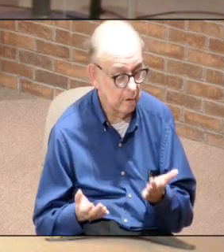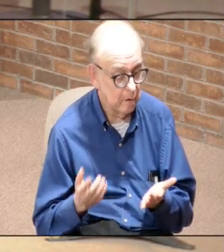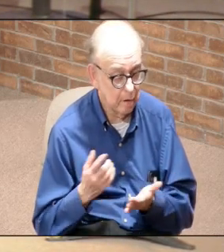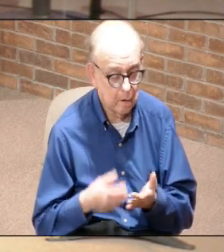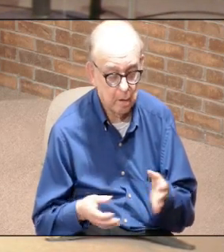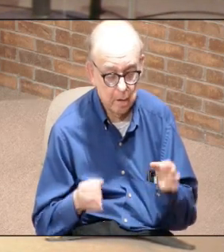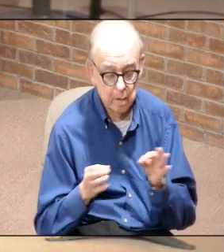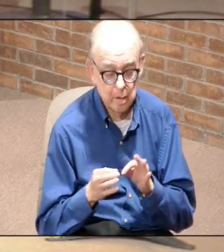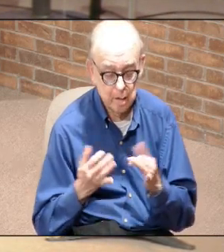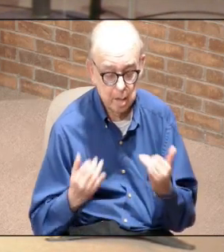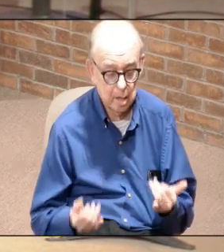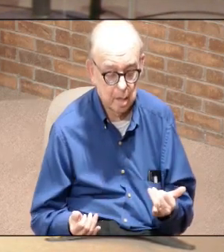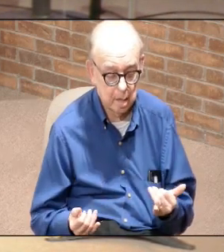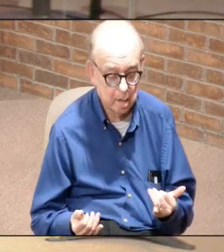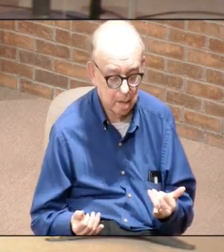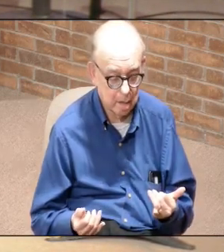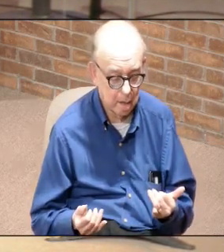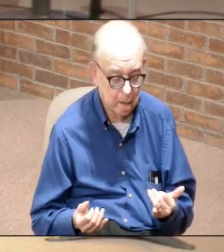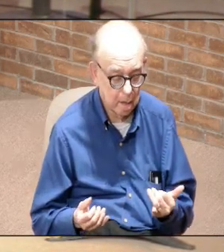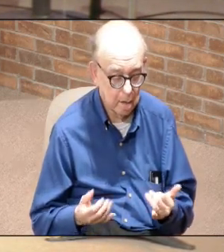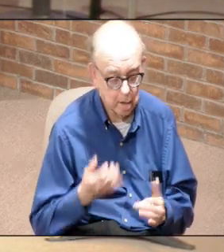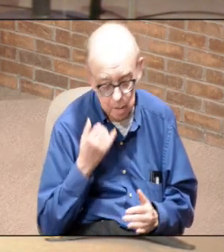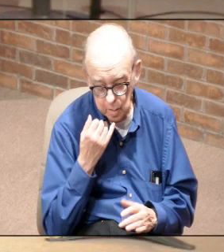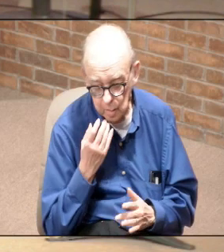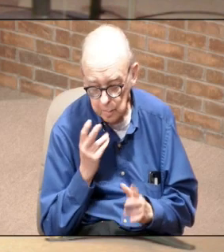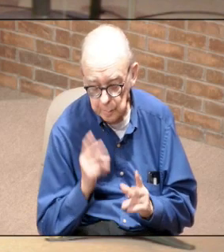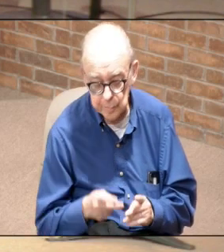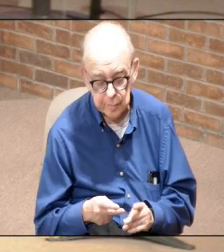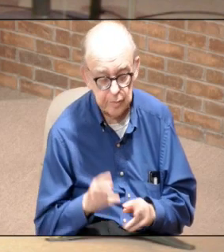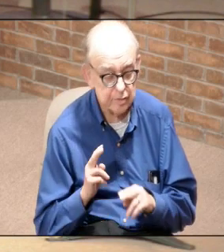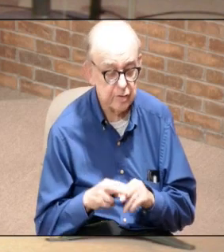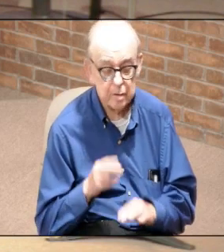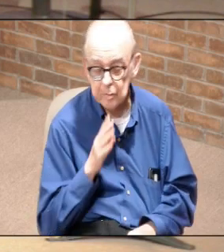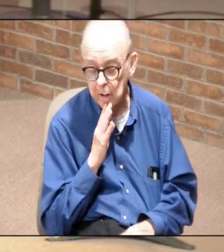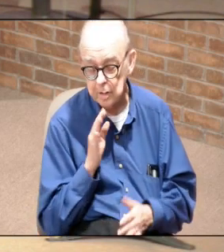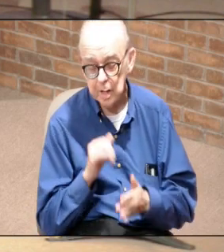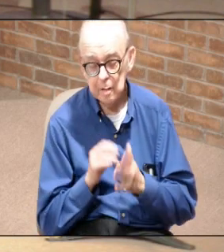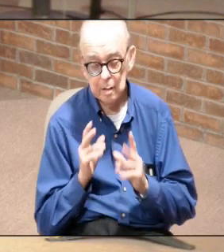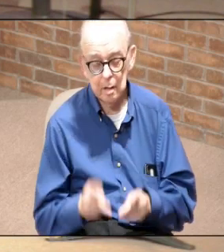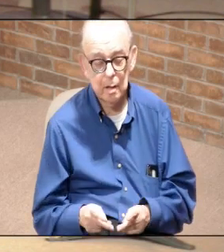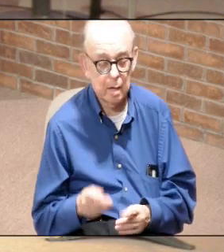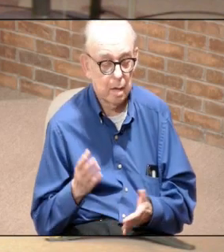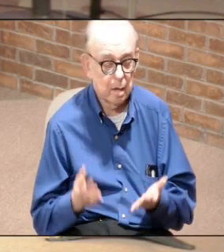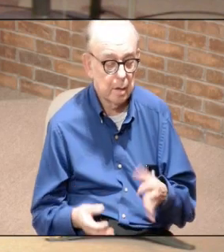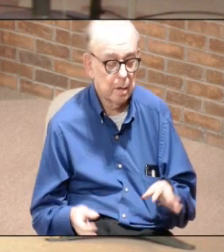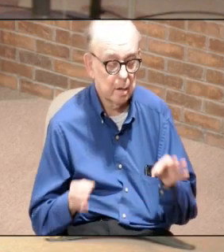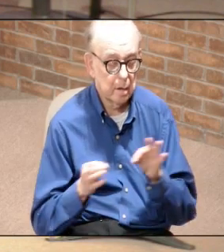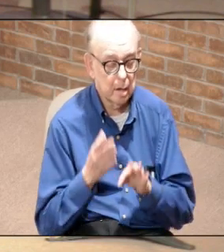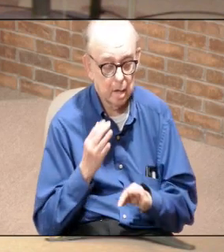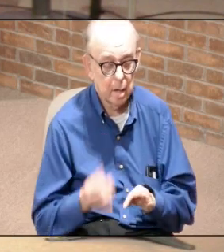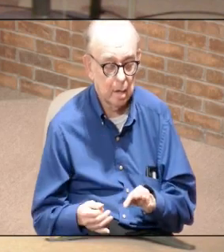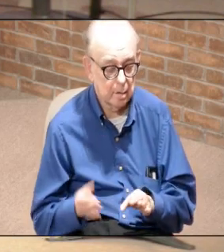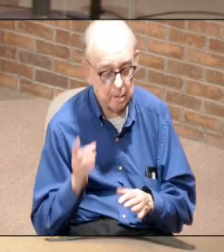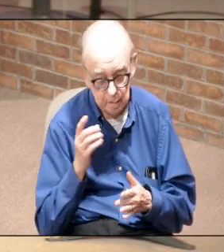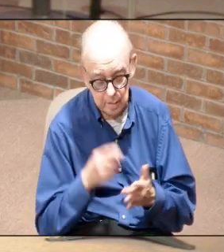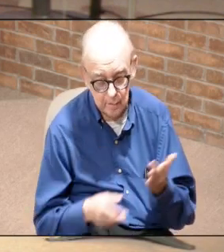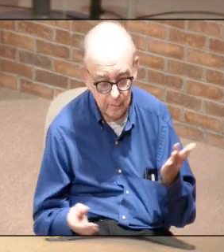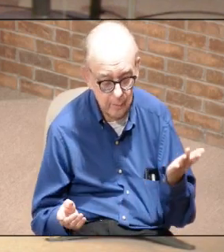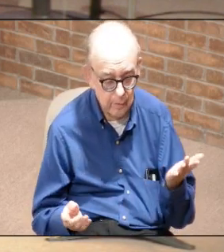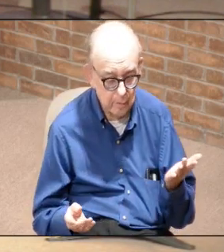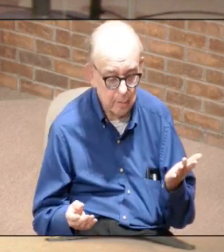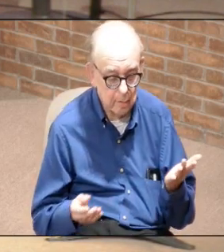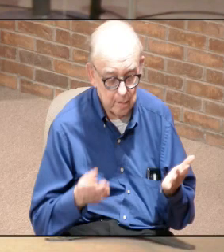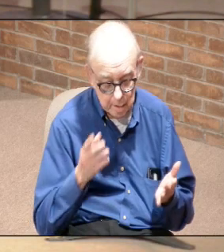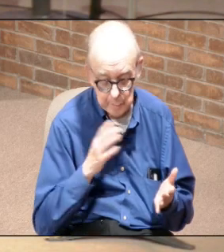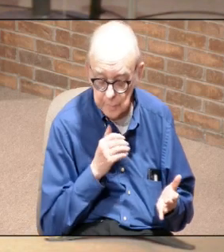what's important today is to call somebody up and sit down and just talk to them. Maybe that's important because guess what? They may not